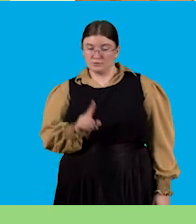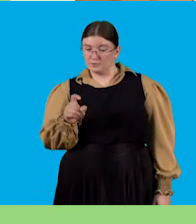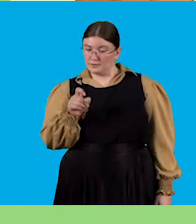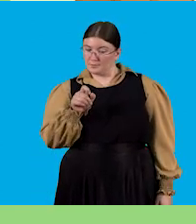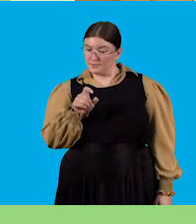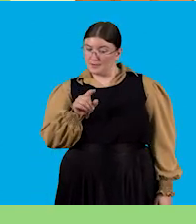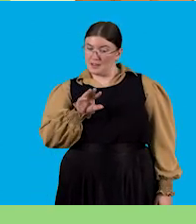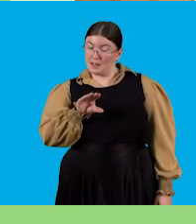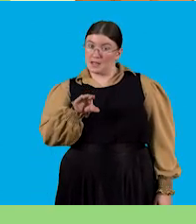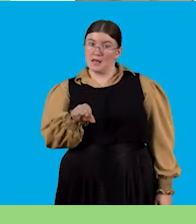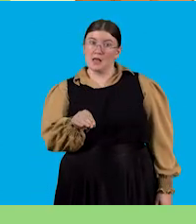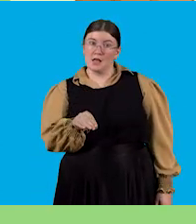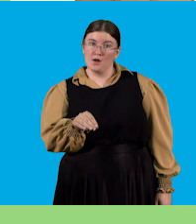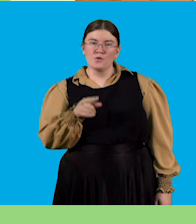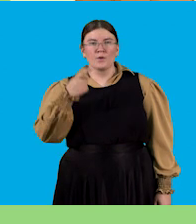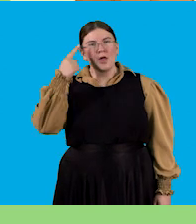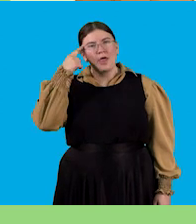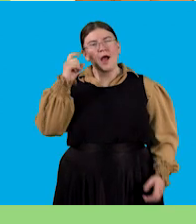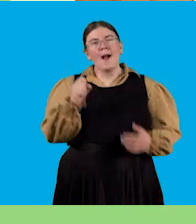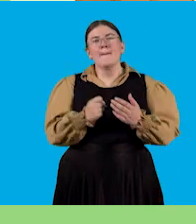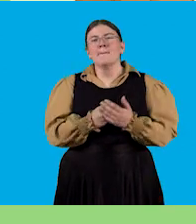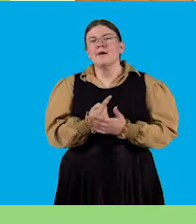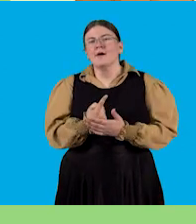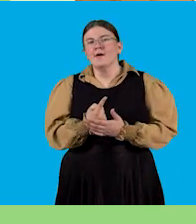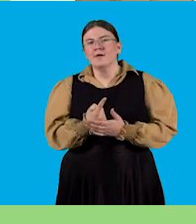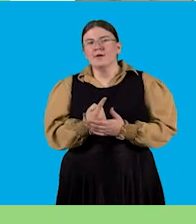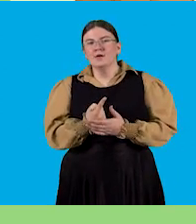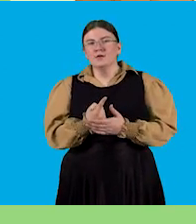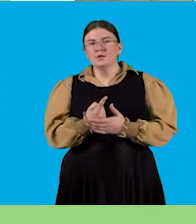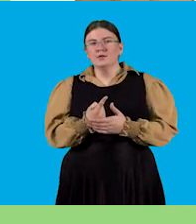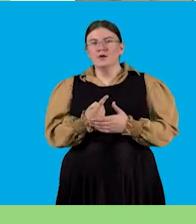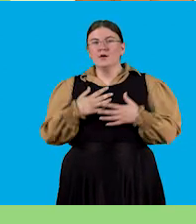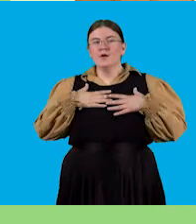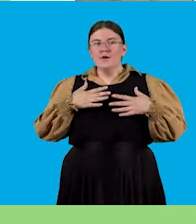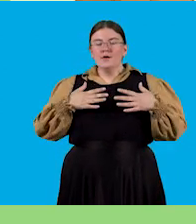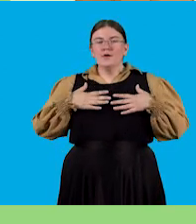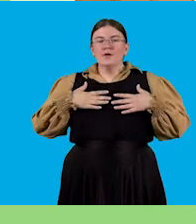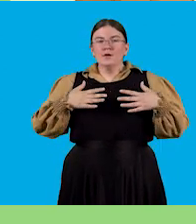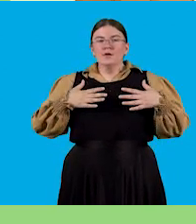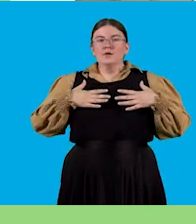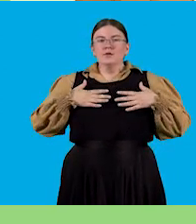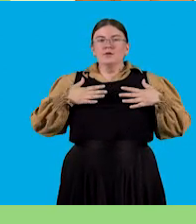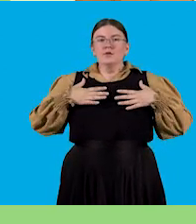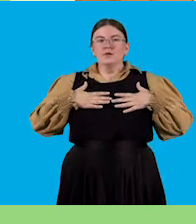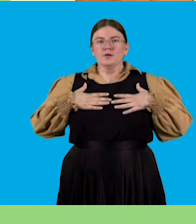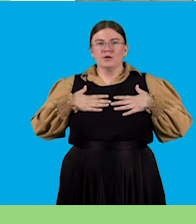So this question is asking, what do you think is happening during the